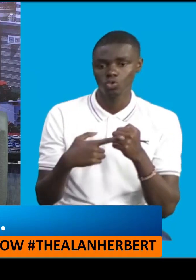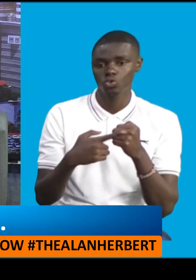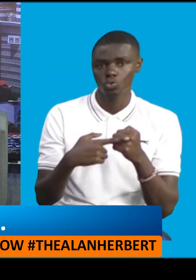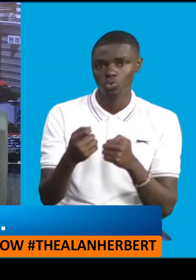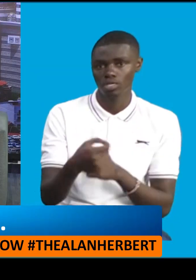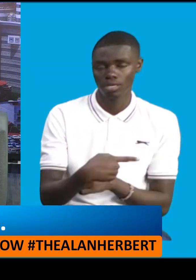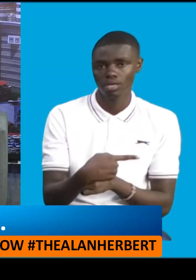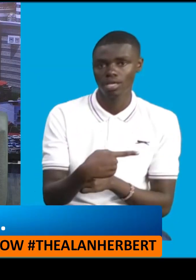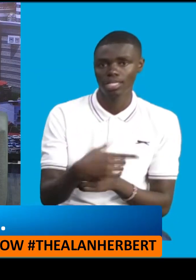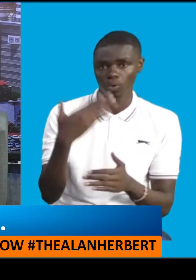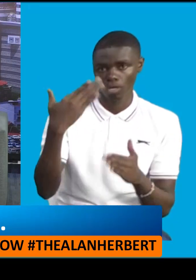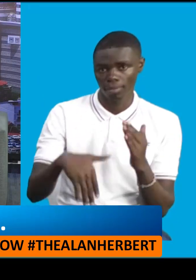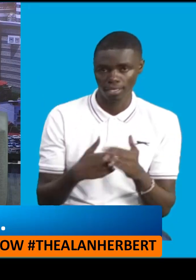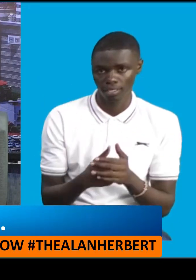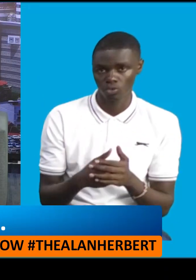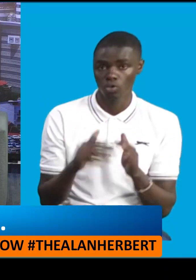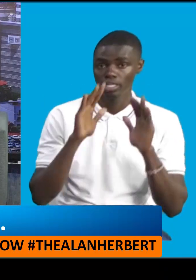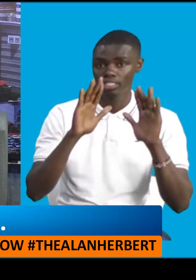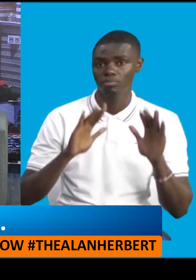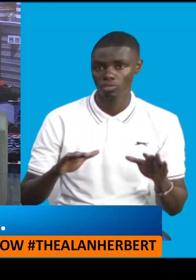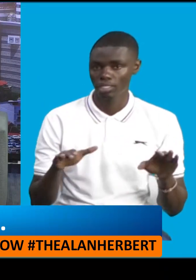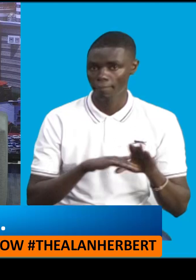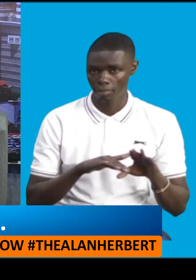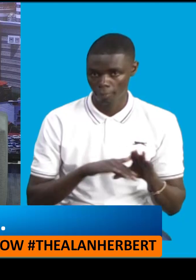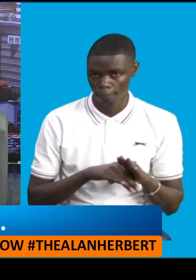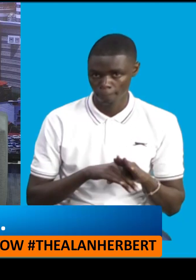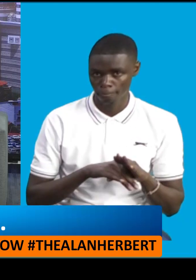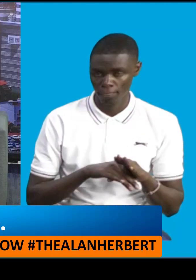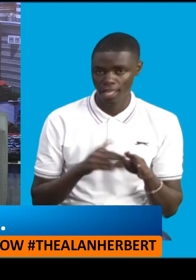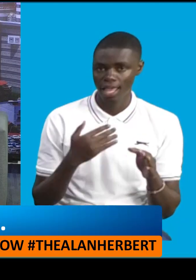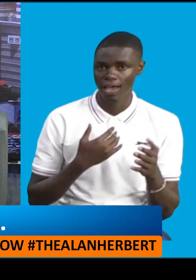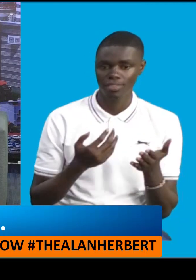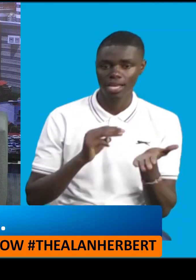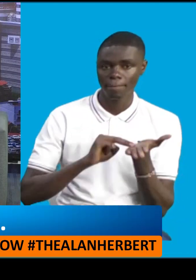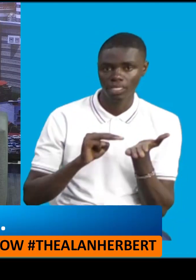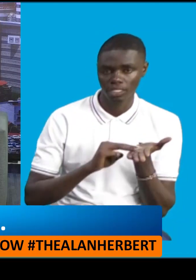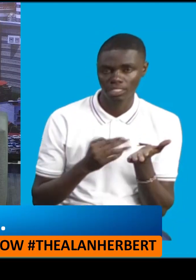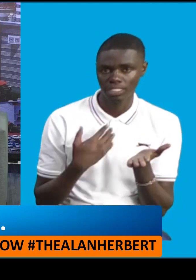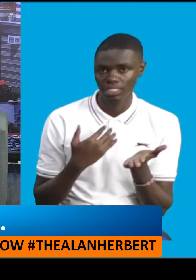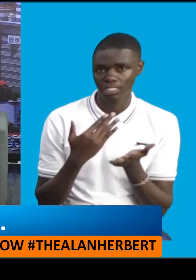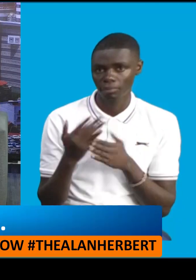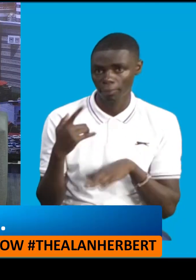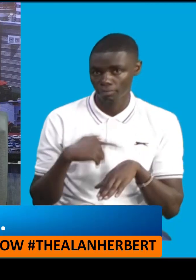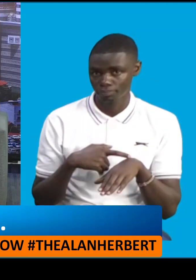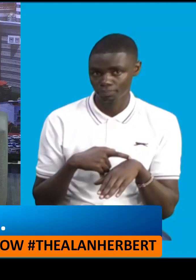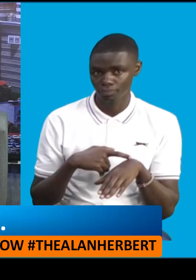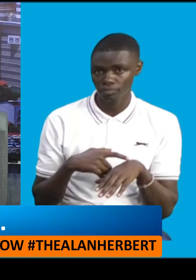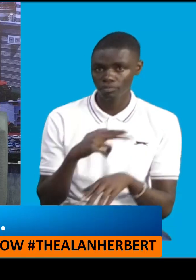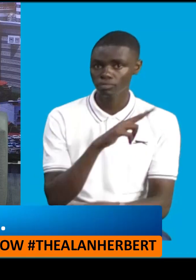June. So you can use. But it is also important that the member has that message, because